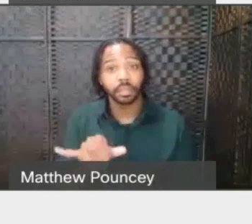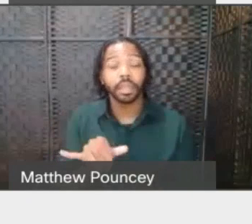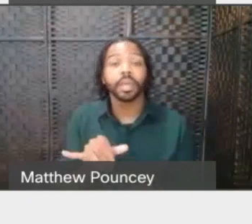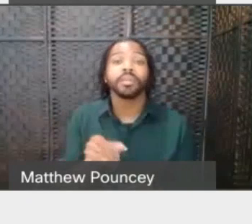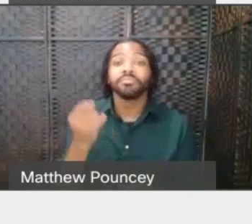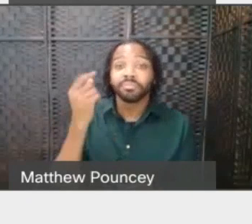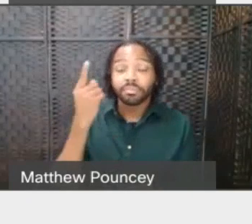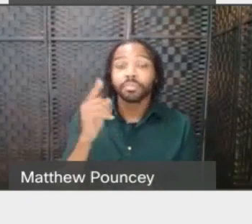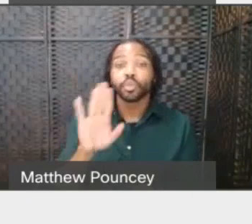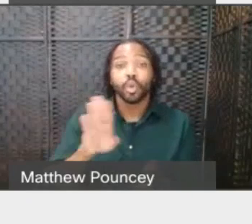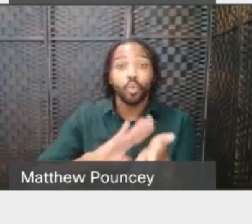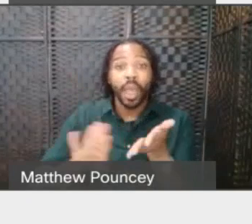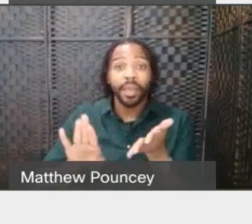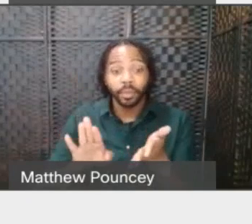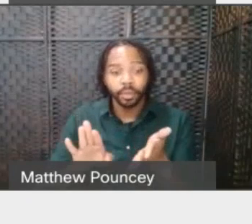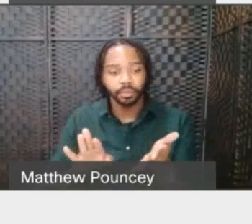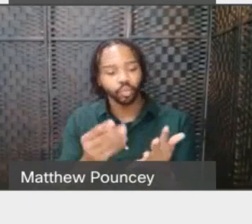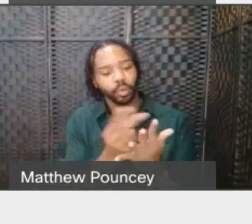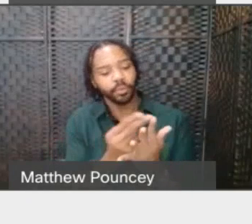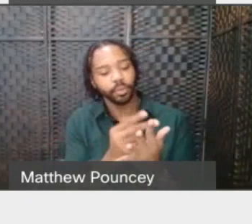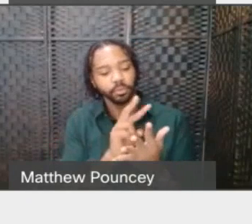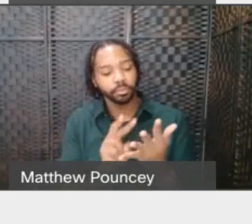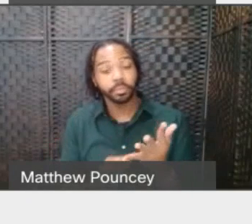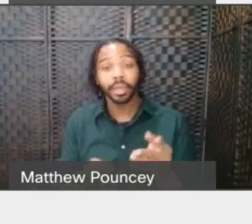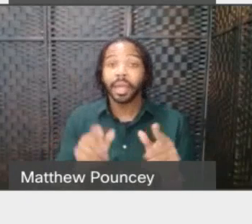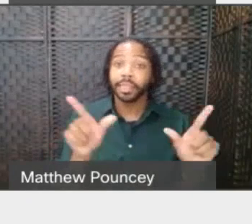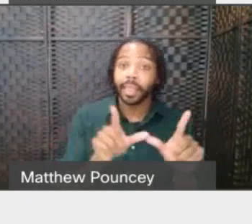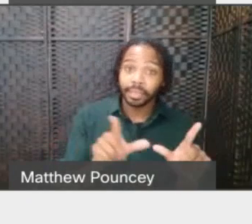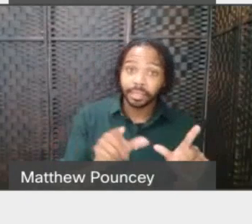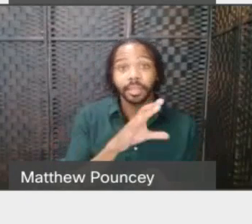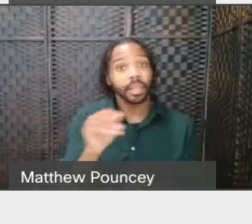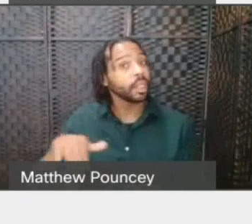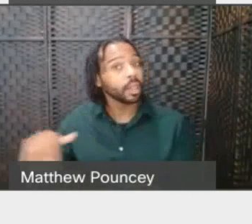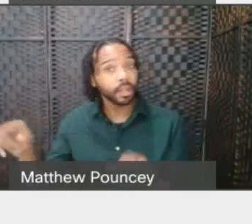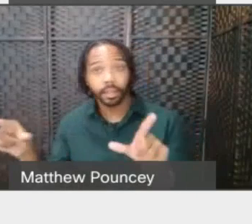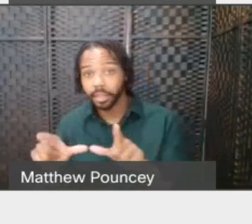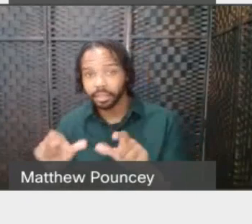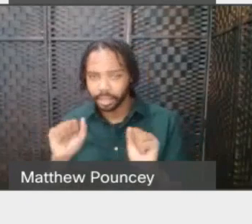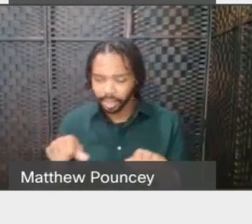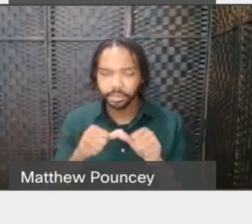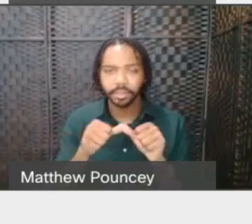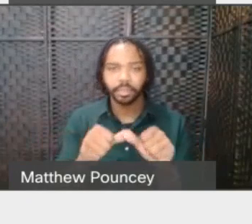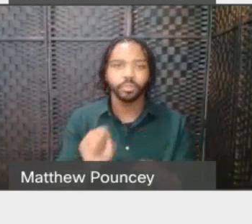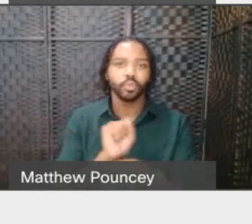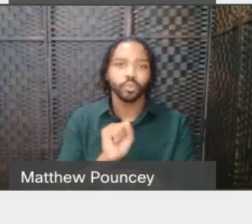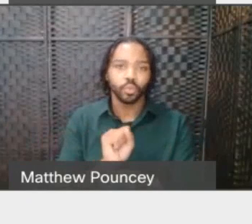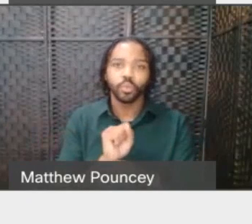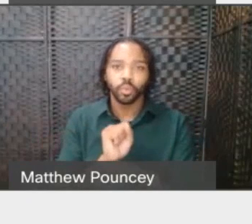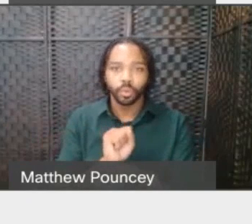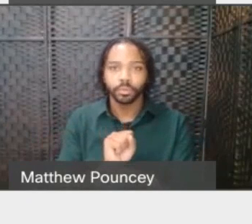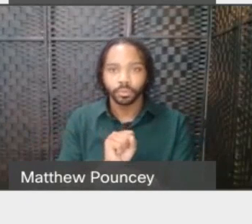is under review, licensed and unlicensed professionals may continue to work while the exemption request is under review by DC